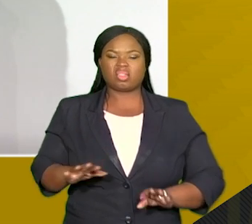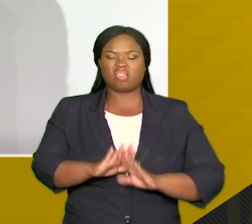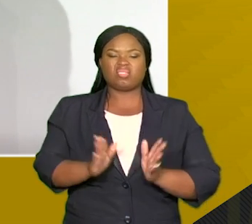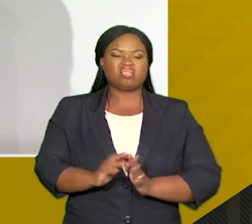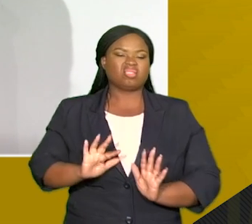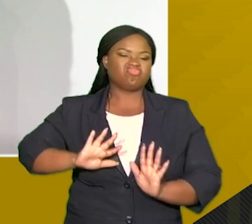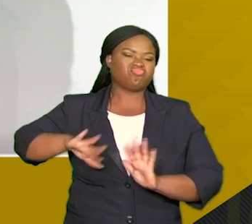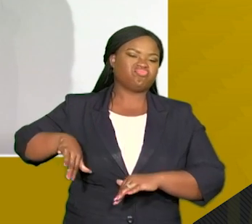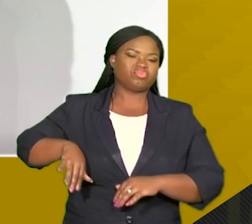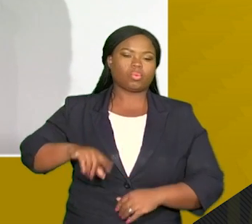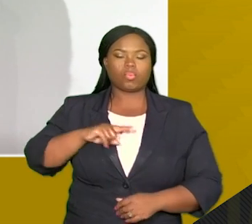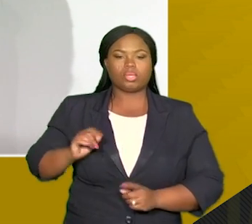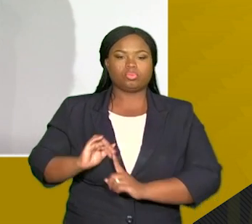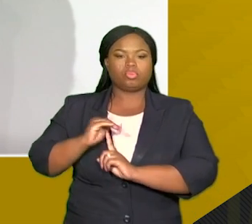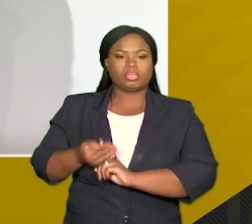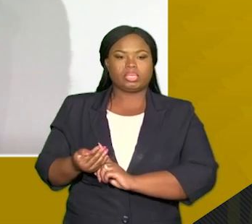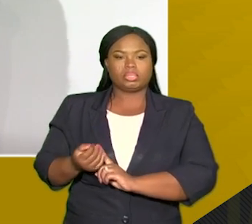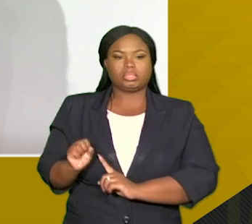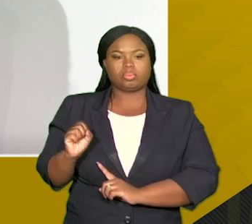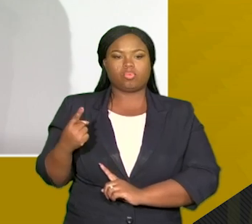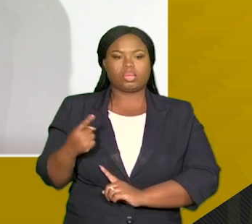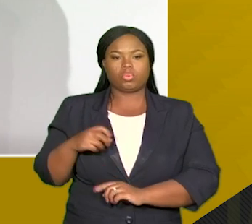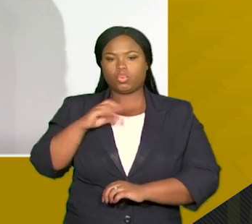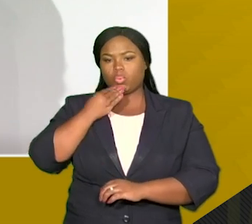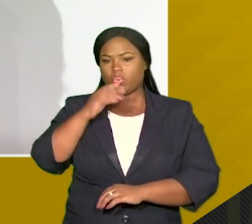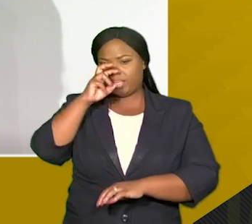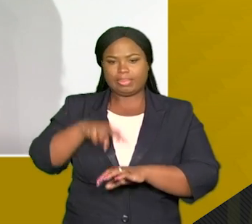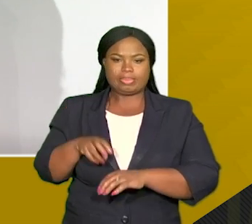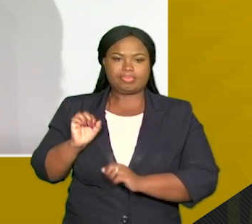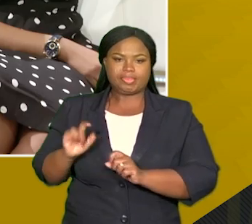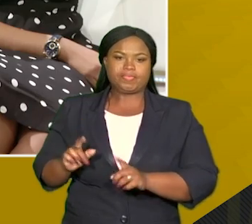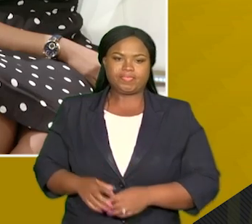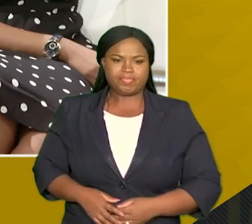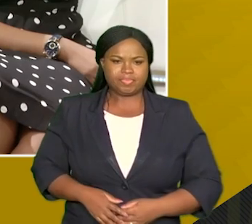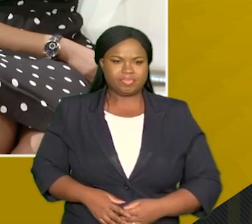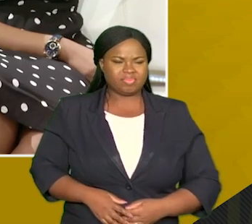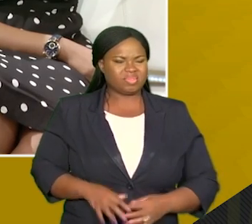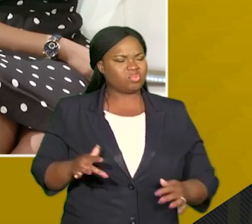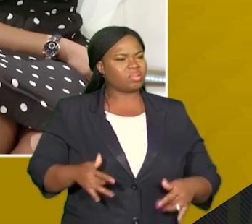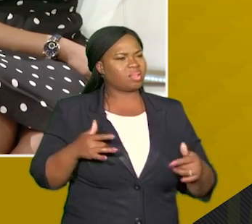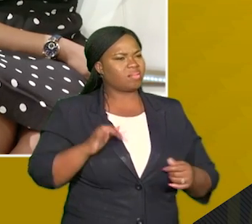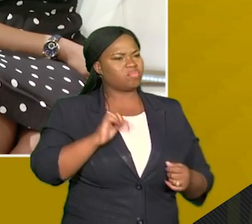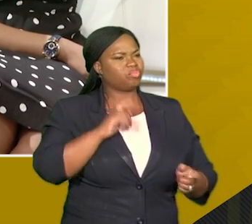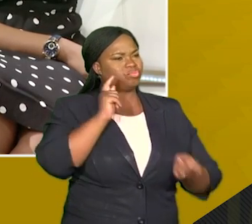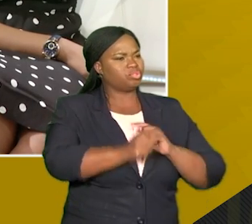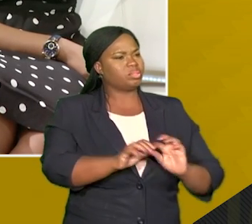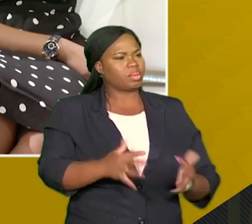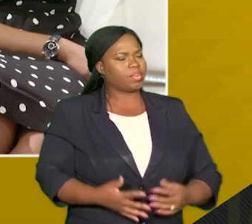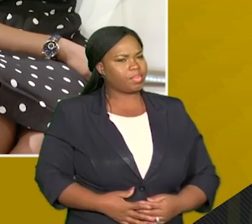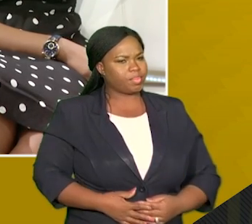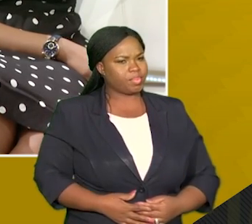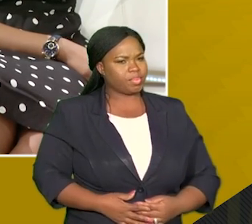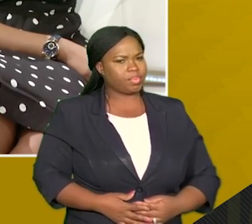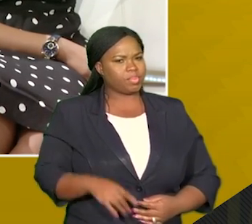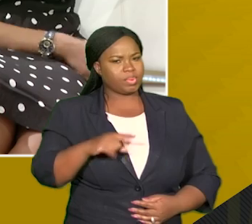under the carpet just to protect somebody who's still needed in the workforce. And your life, how has it changed? Because I